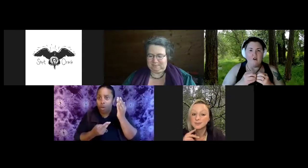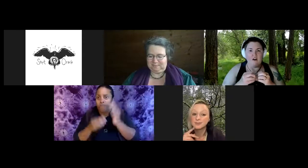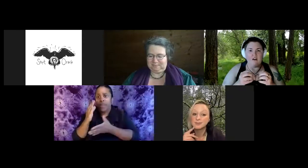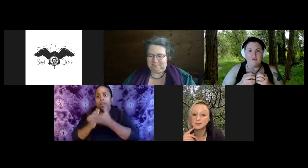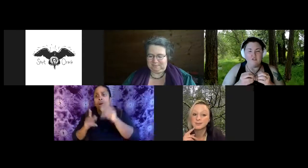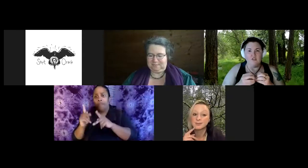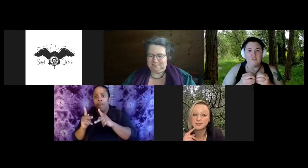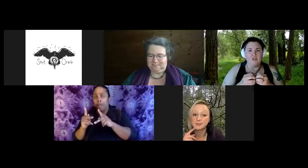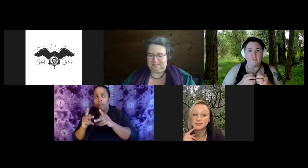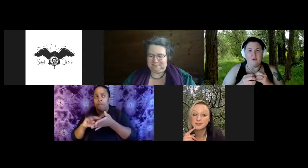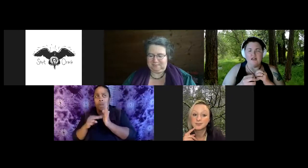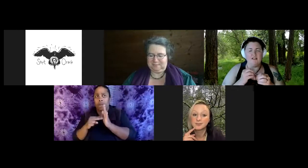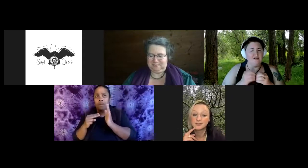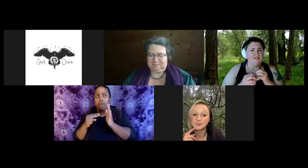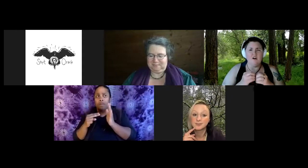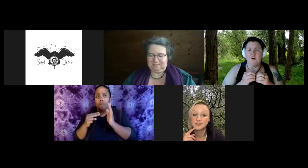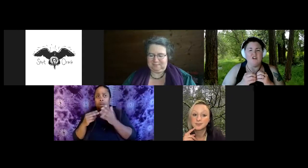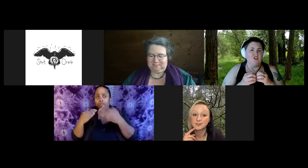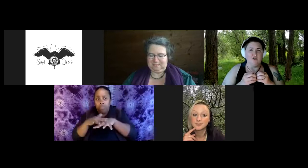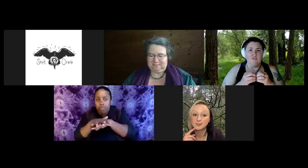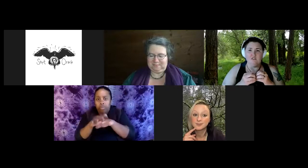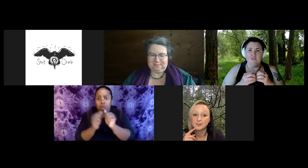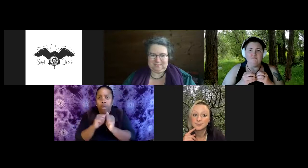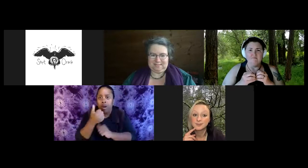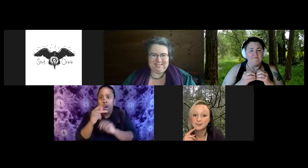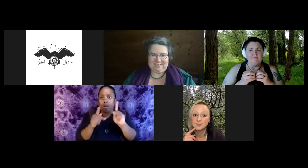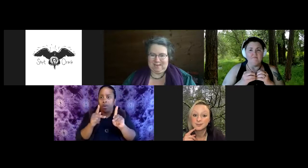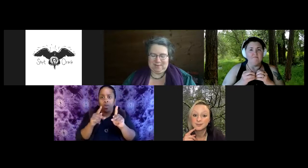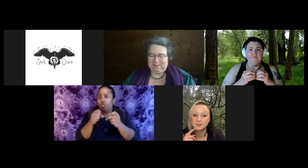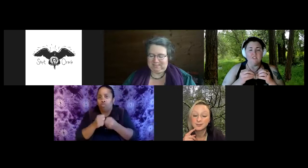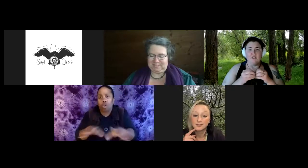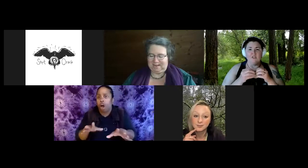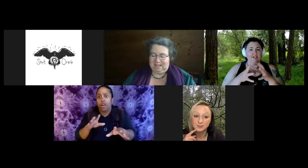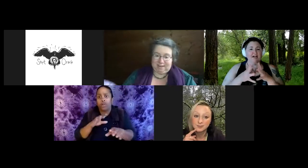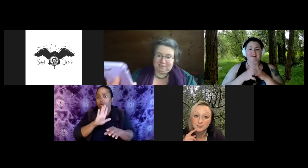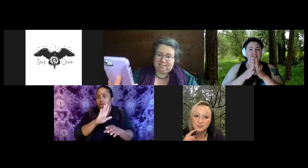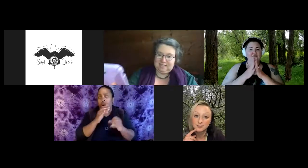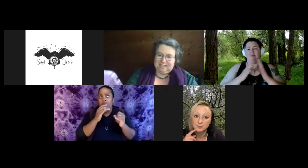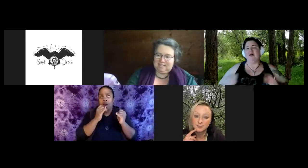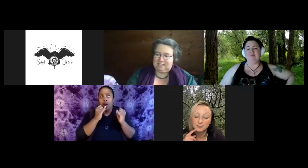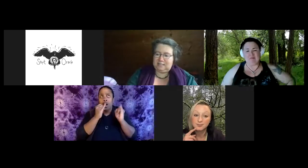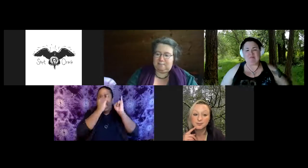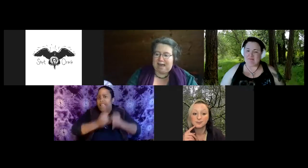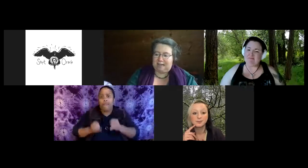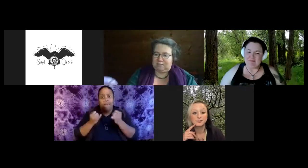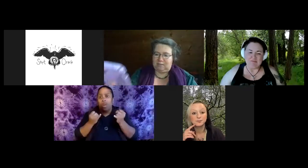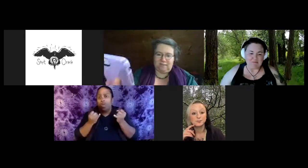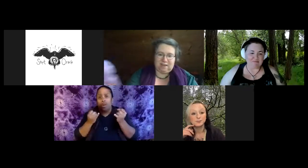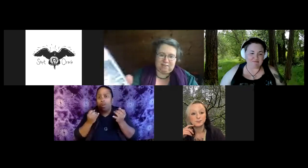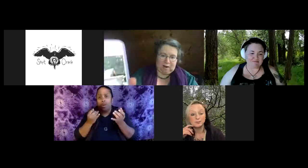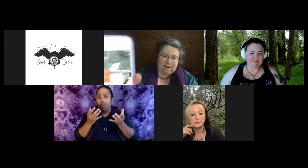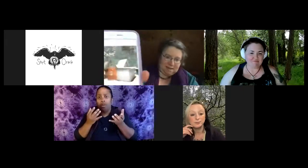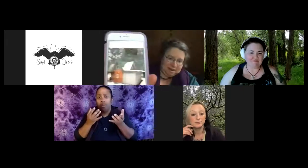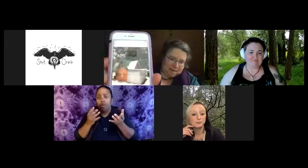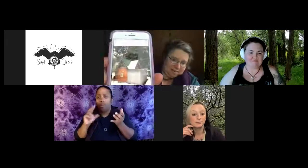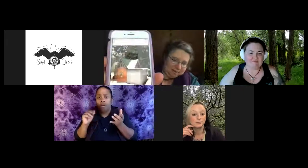meld that far, you lose your individuality. Oh gosh, no. Mm-mm. That's great. And So here, yeah, just just this is remember the that. back, but so you have an